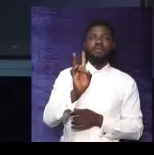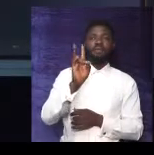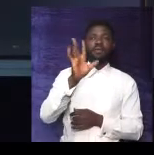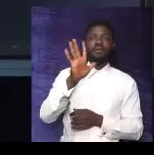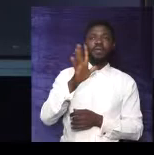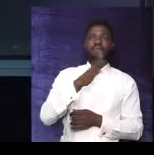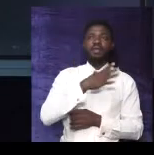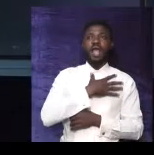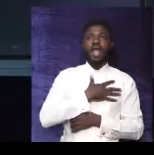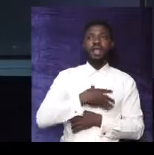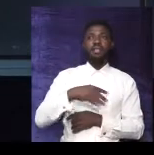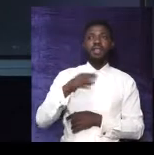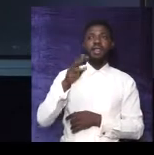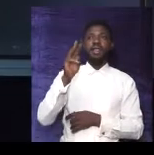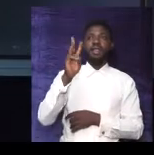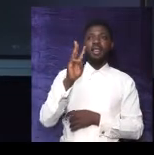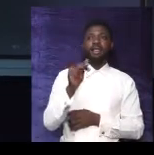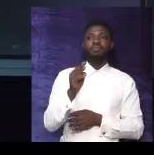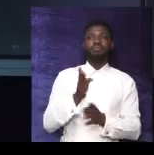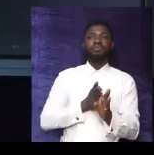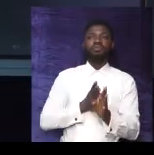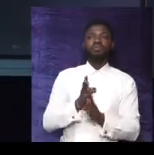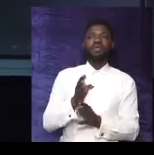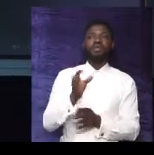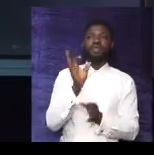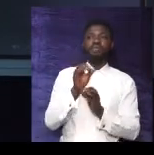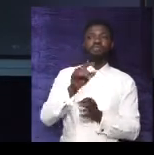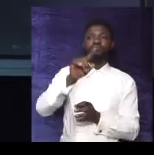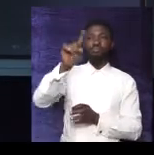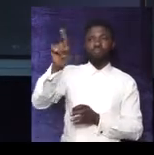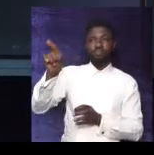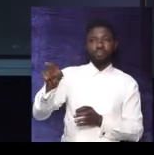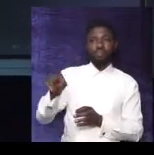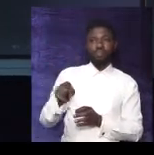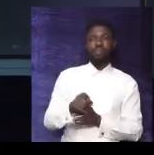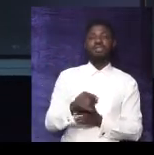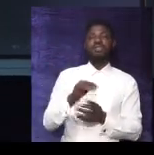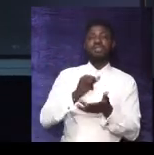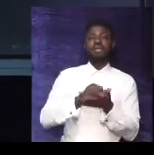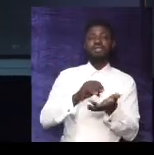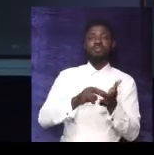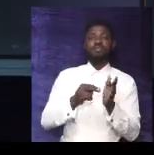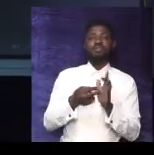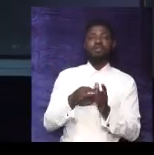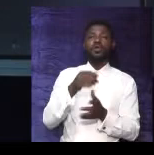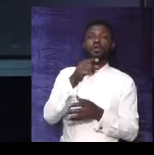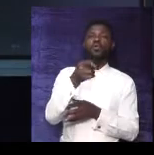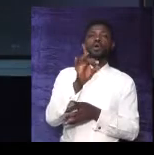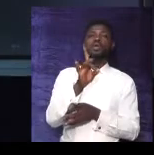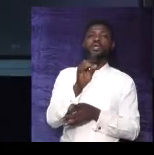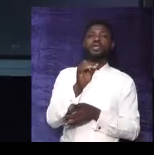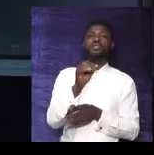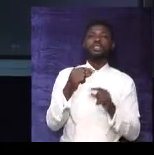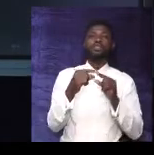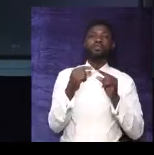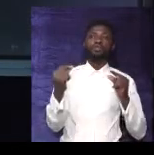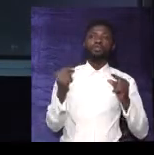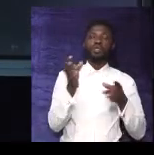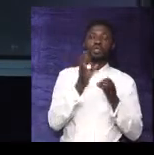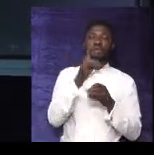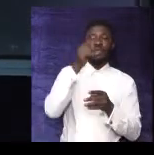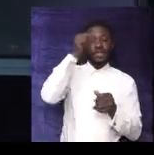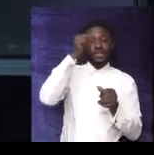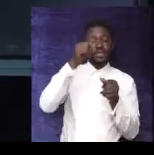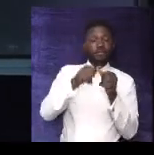75 and M are on this straight line. That is, if you move from here and you get to this end, that's 180